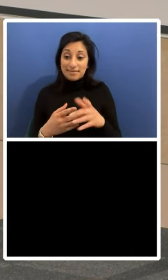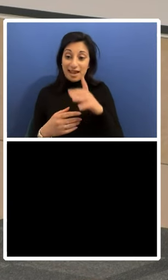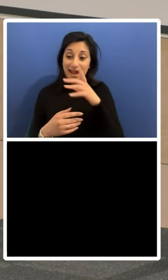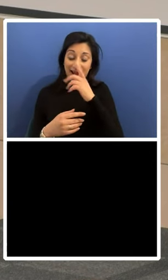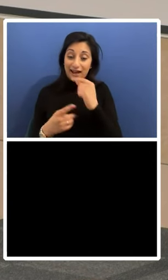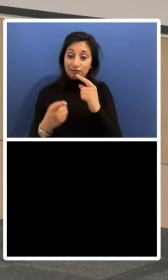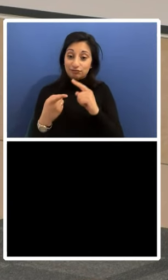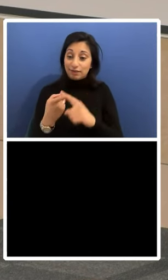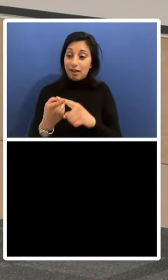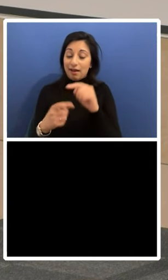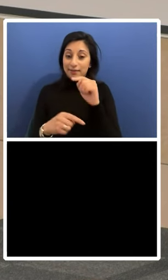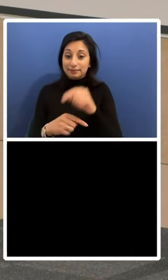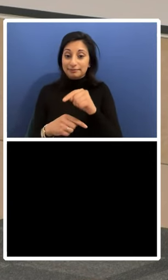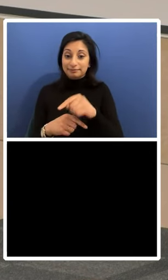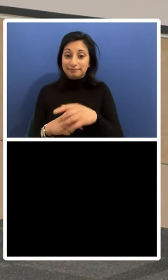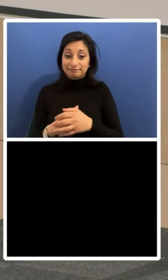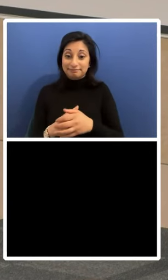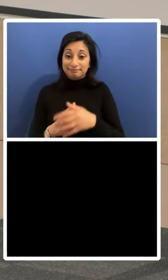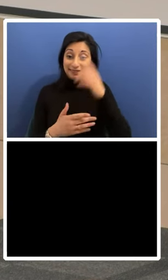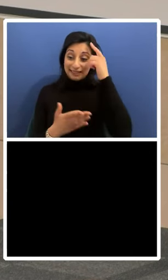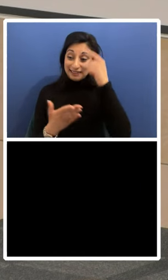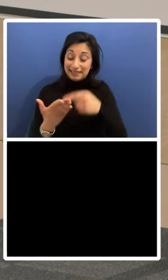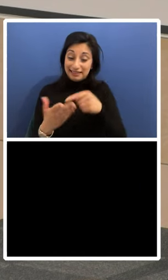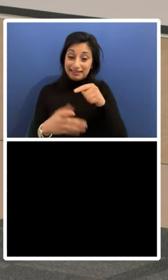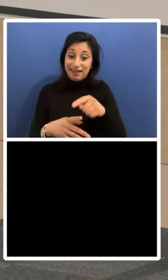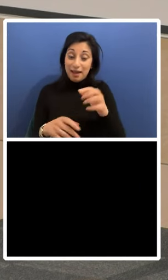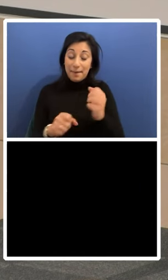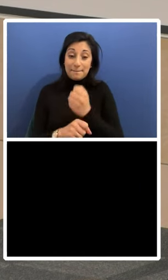But the decision was there and I made it, and it's harder, and other people